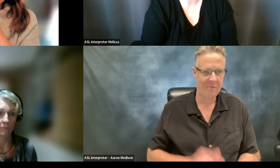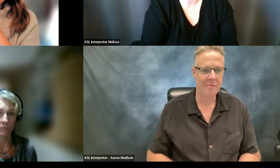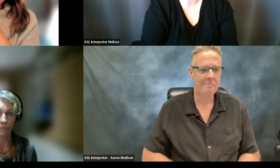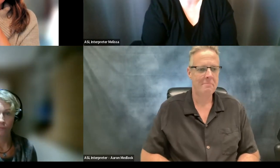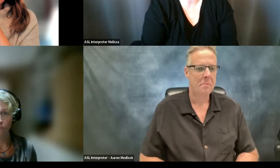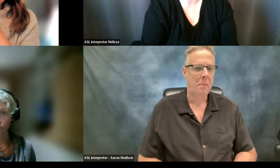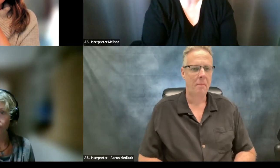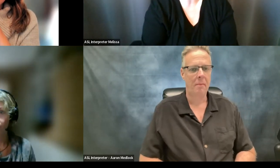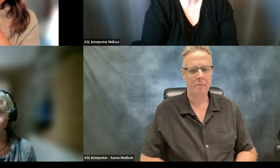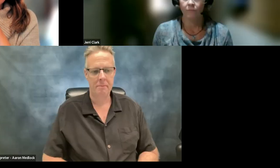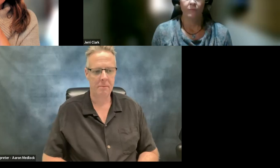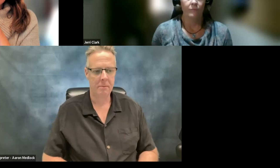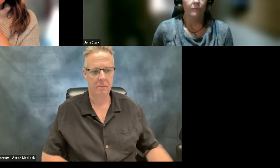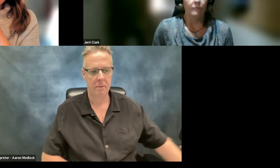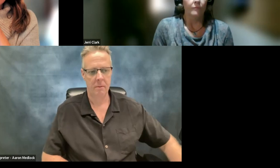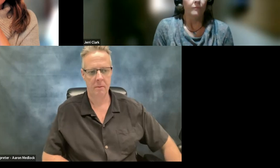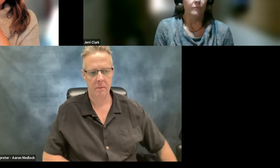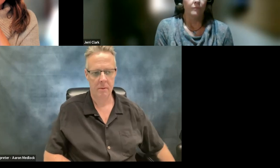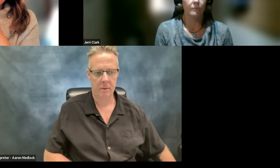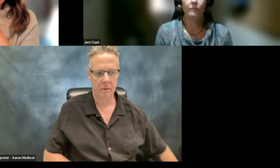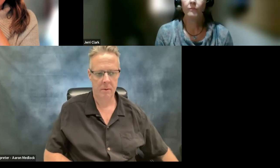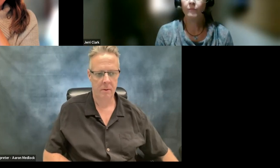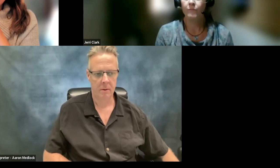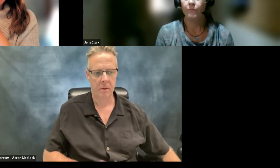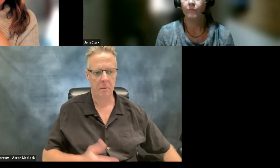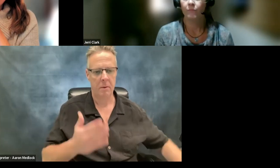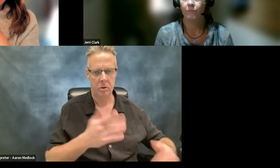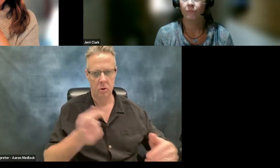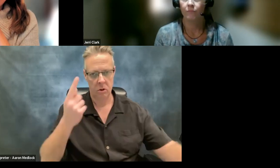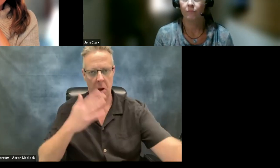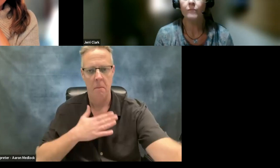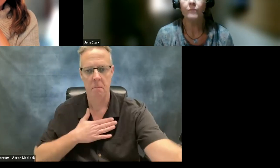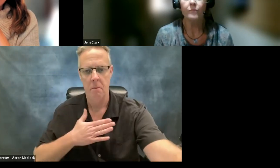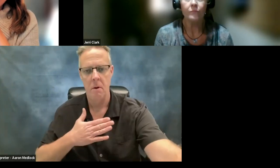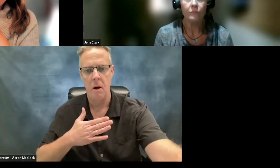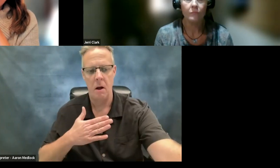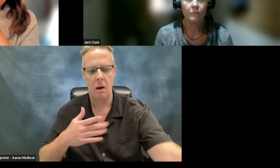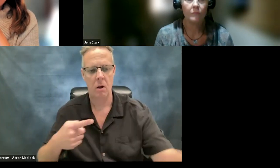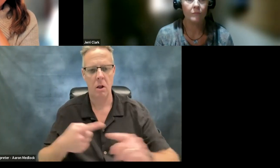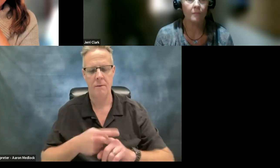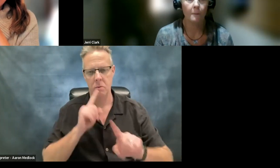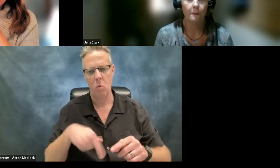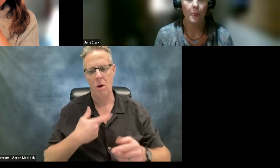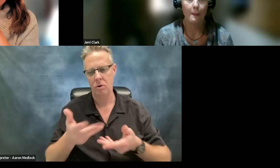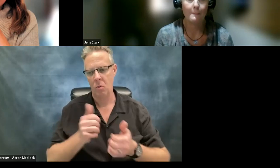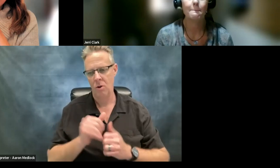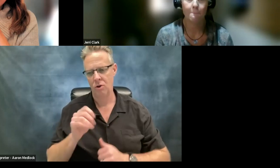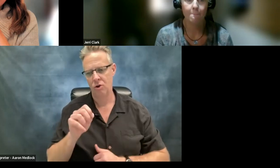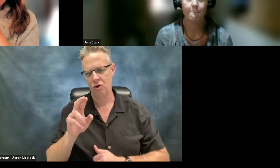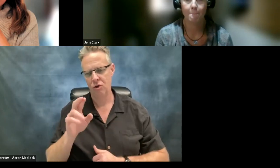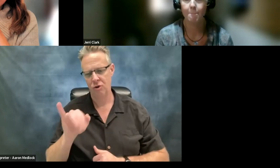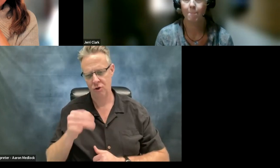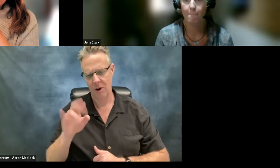Well, maybe some of you now understand my complex response when I spoke to Jerry. Thank you again, Jerry,